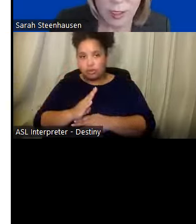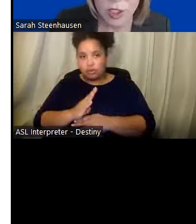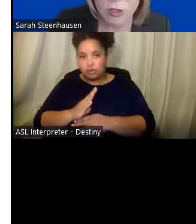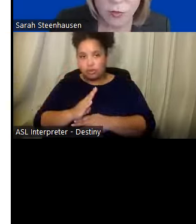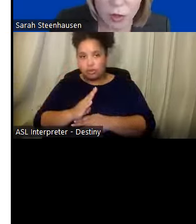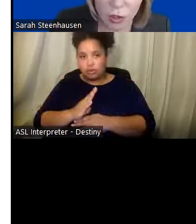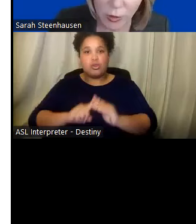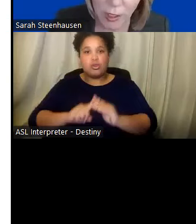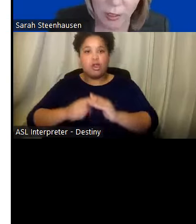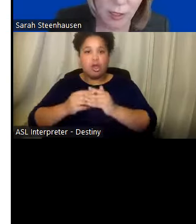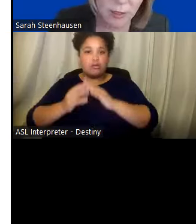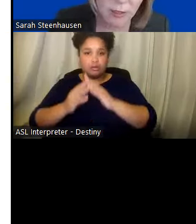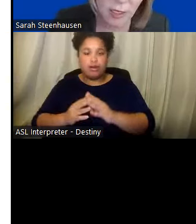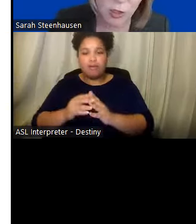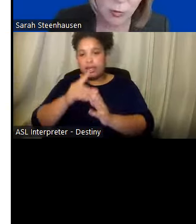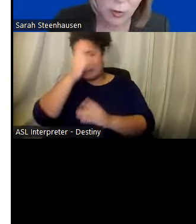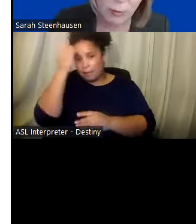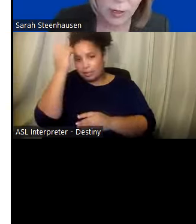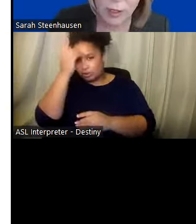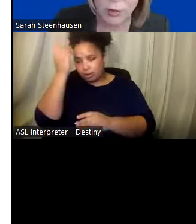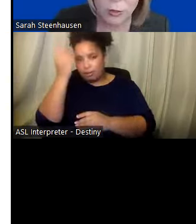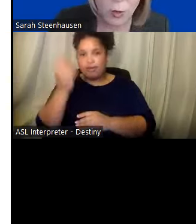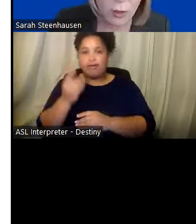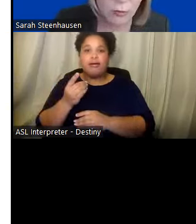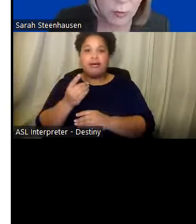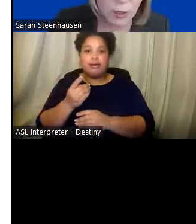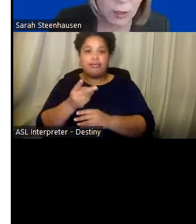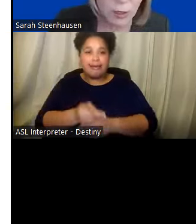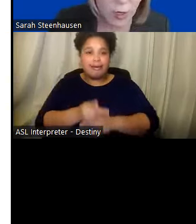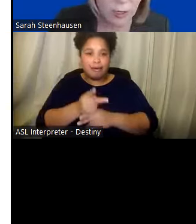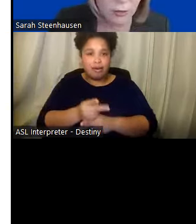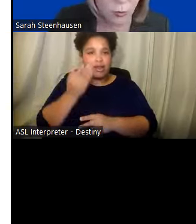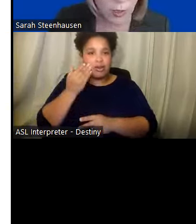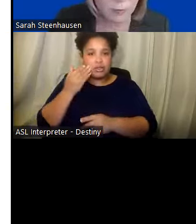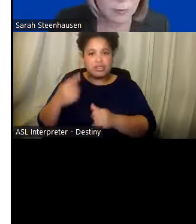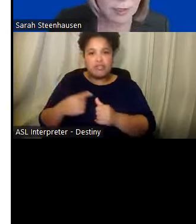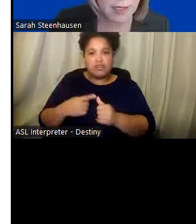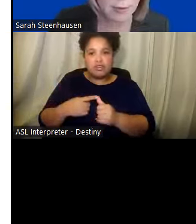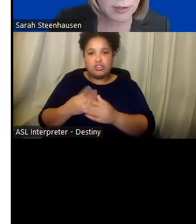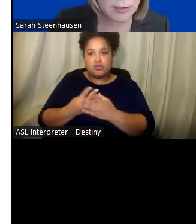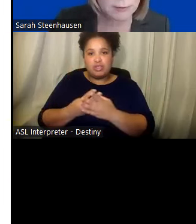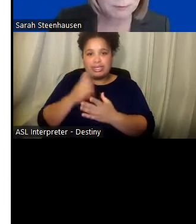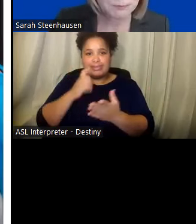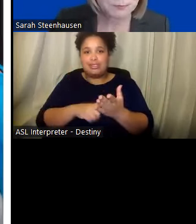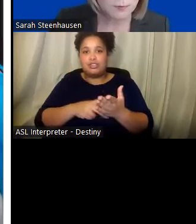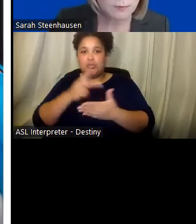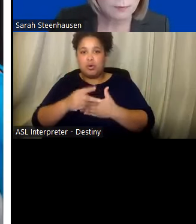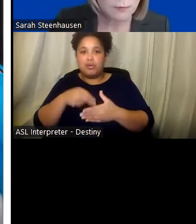the nation's first screening and detection program that I know you all have been tracking as well. Next slide, please.